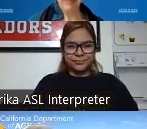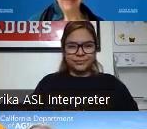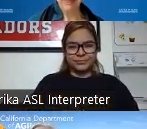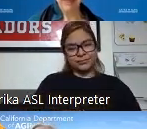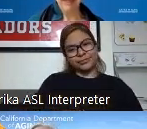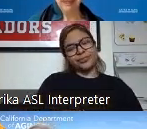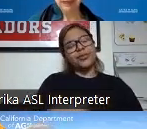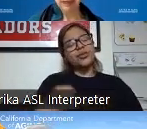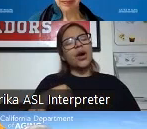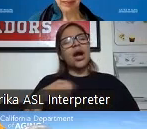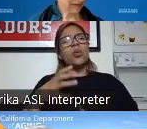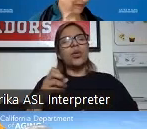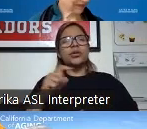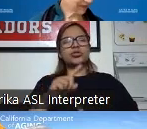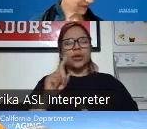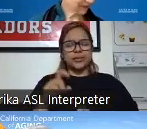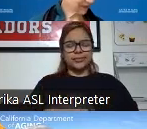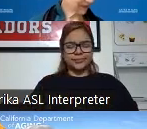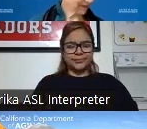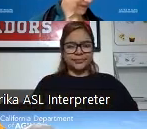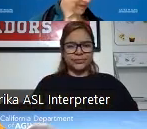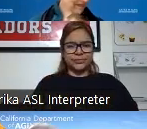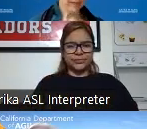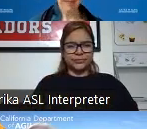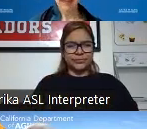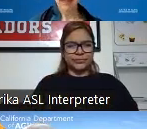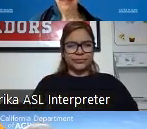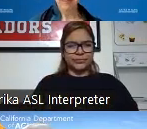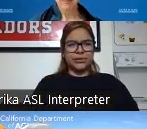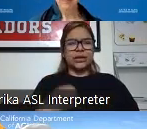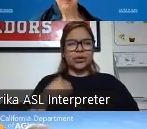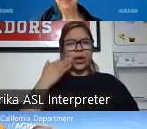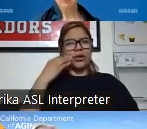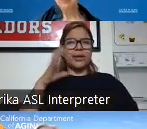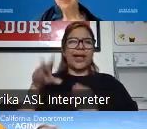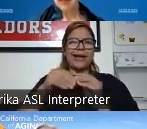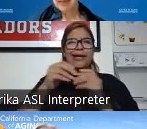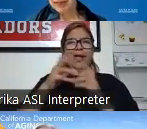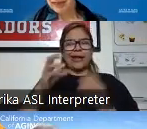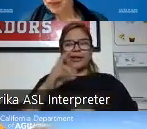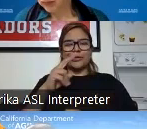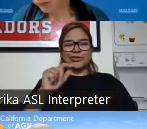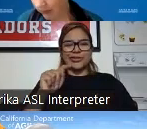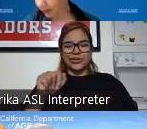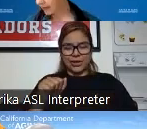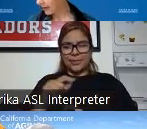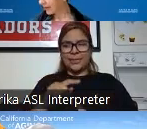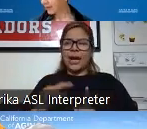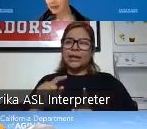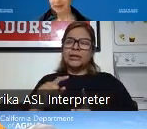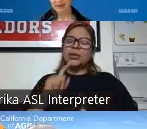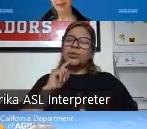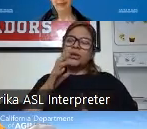I wanted to ask a question, and I've been putting a lot of stuff in the chat, because all I can say is that the